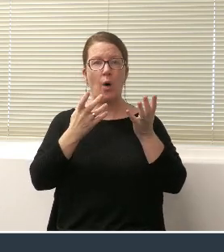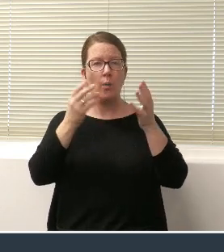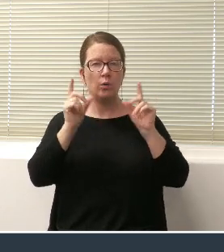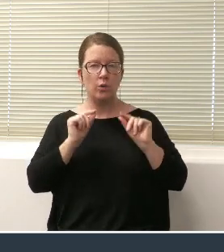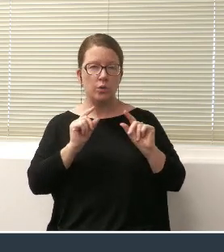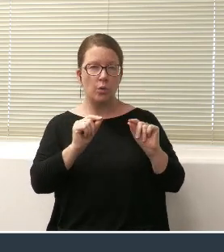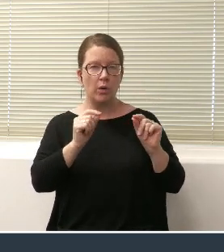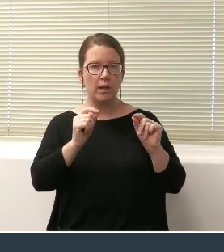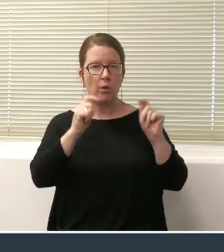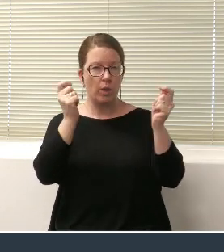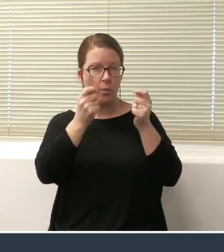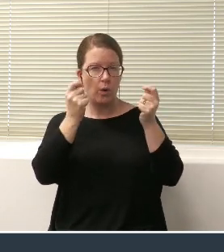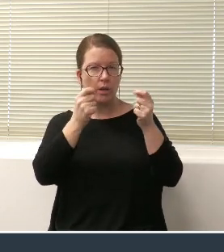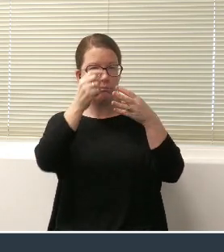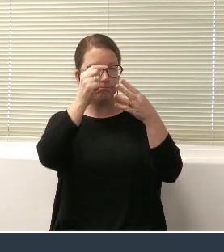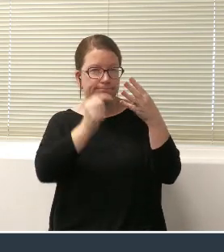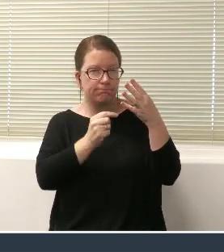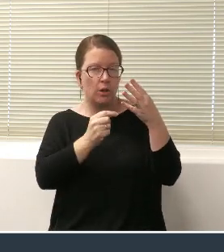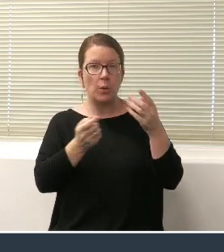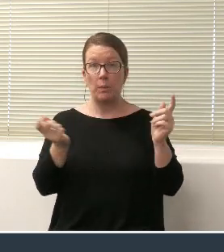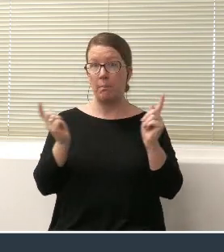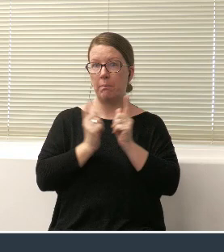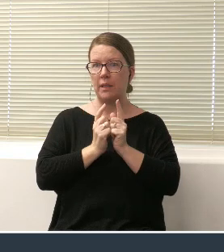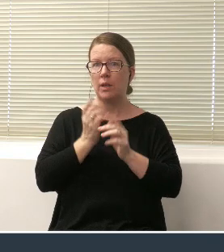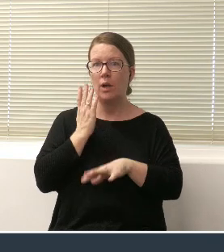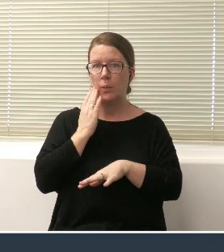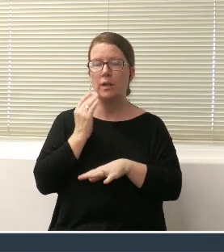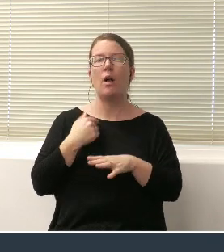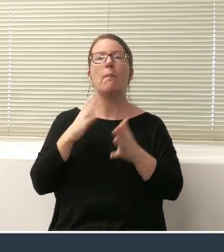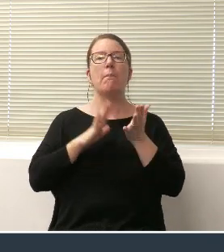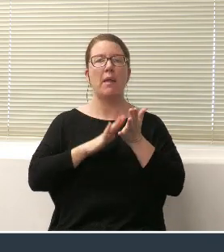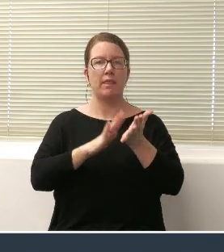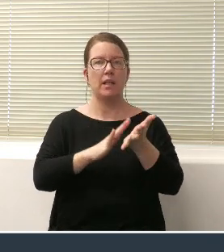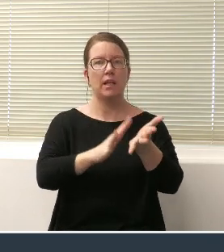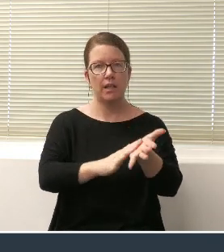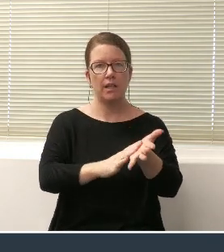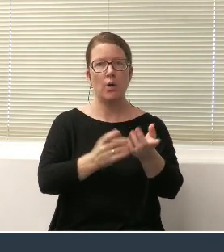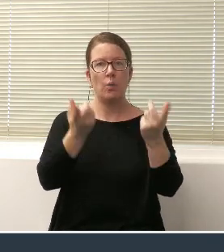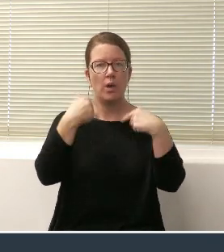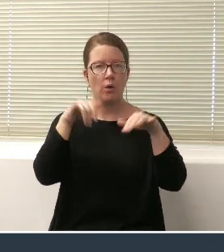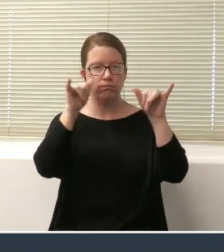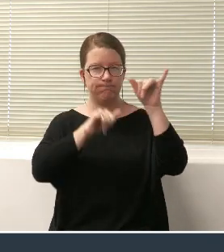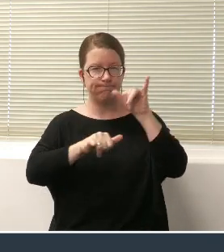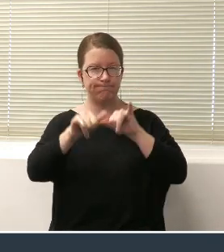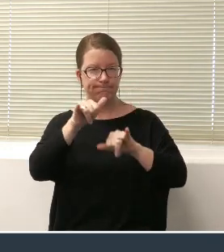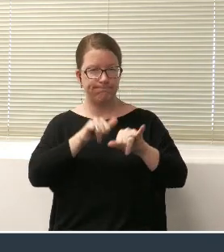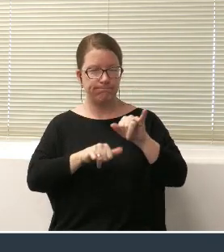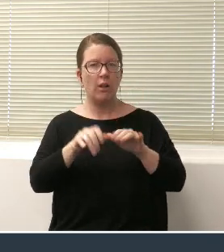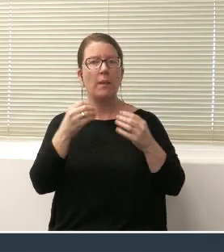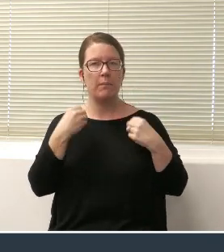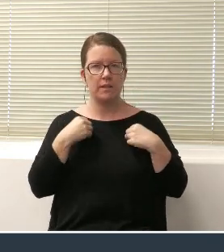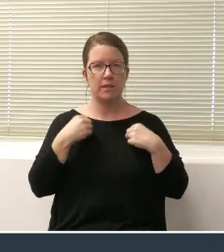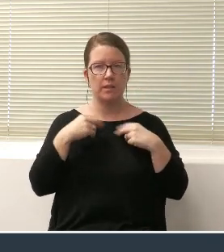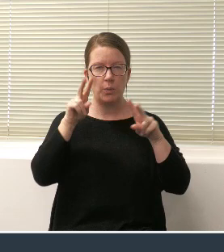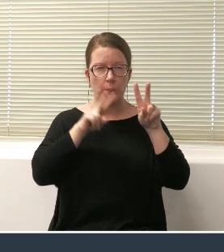current financial year. We're meeting monthly and really scrutinising these businesses. So the intention is to